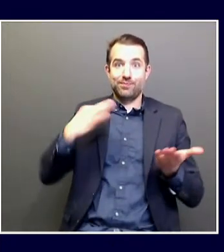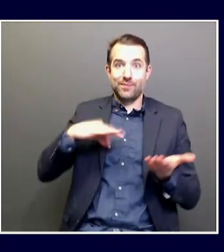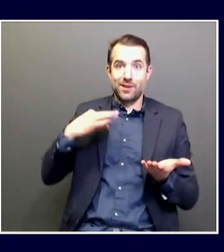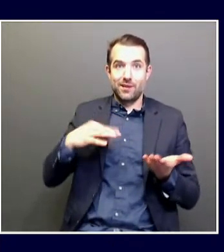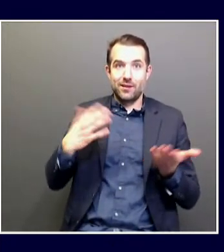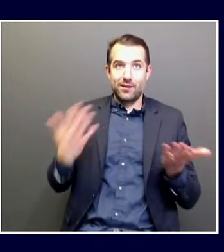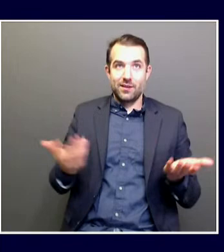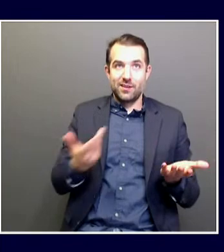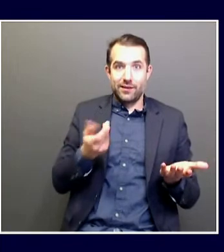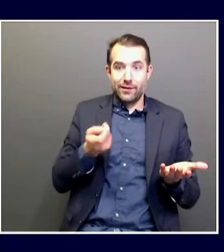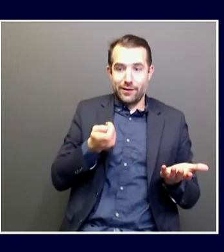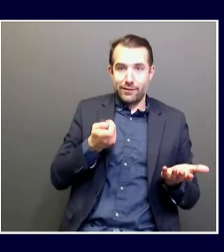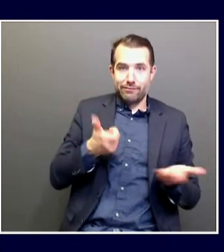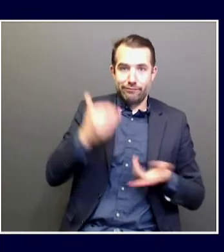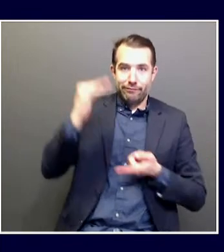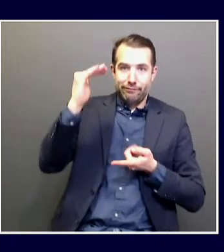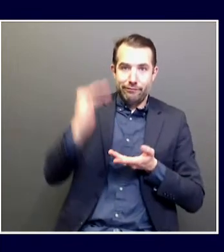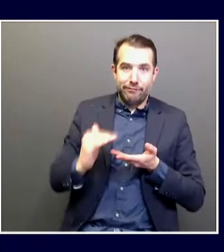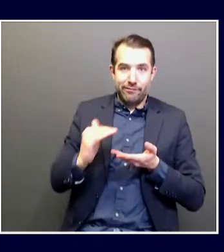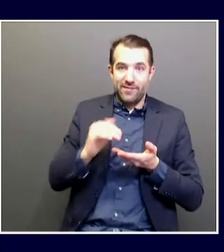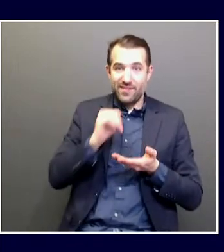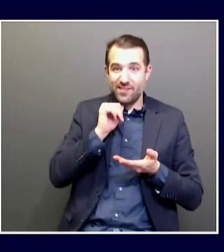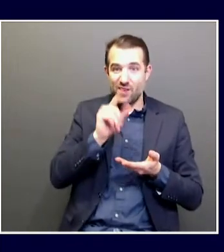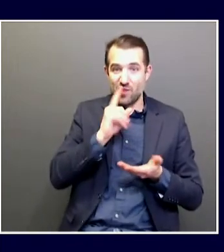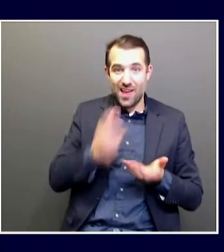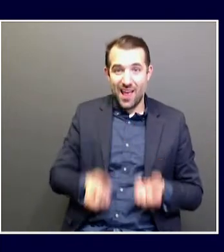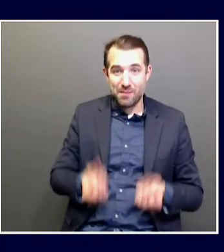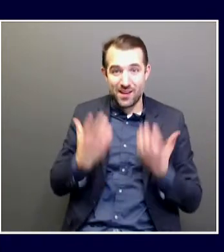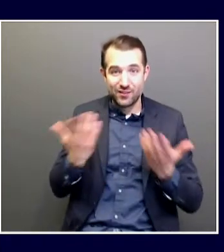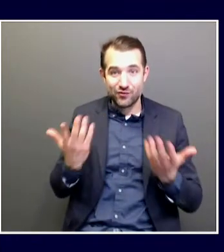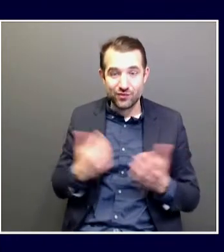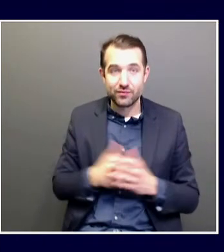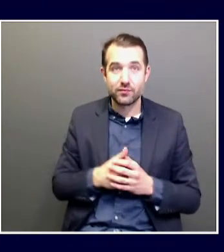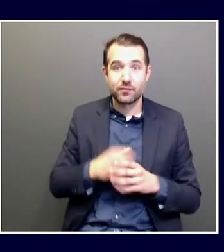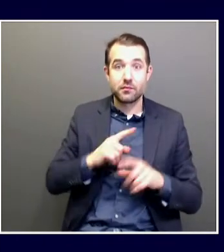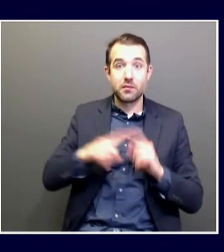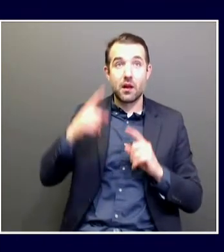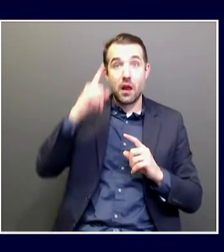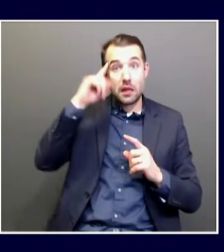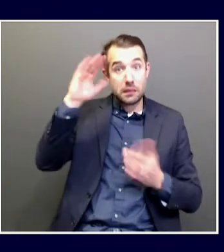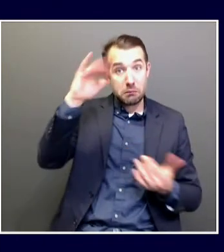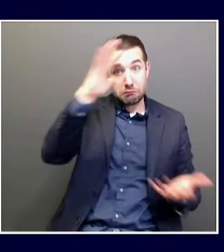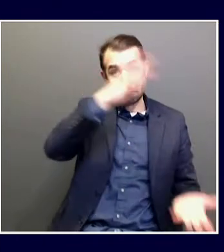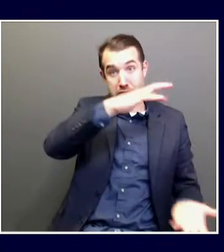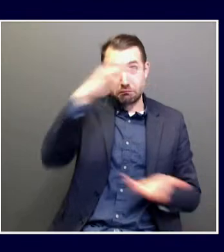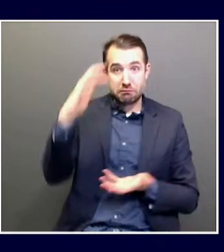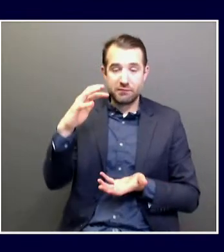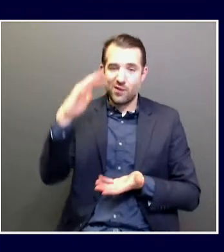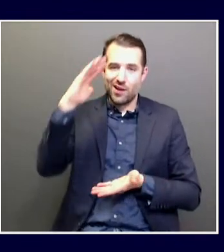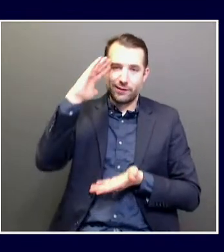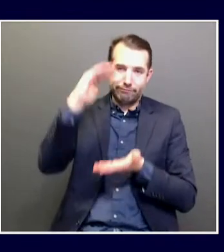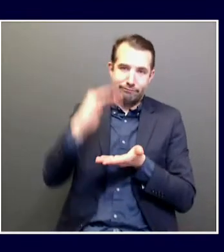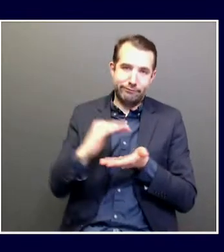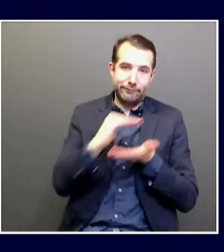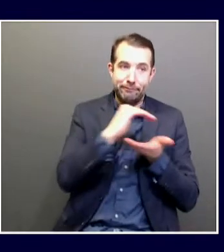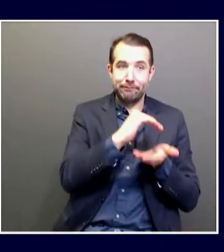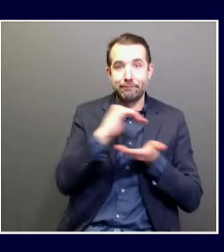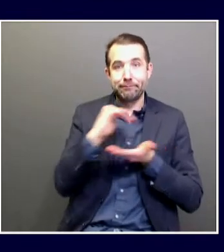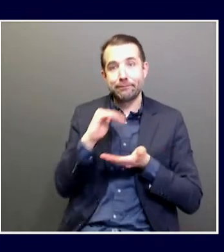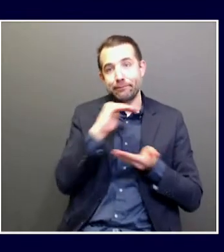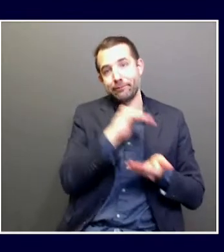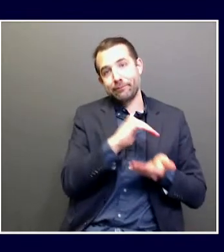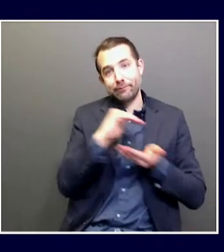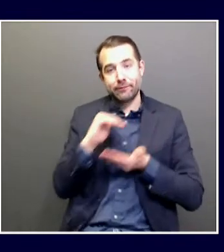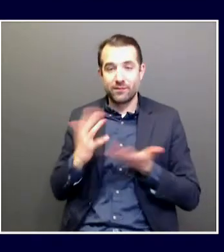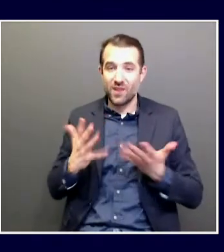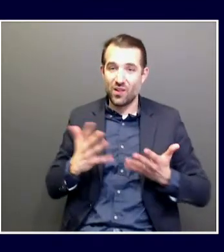been told what our allocation will be yet. We've not been told when we will be informed of that, but I anticipate it being over the